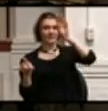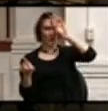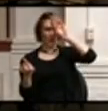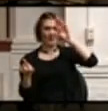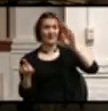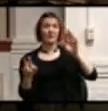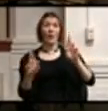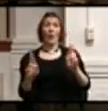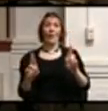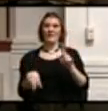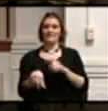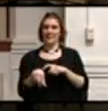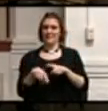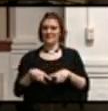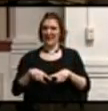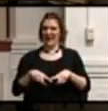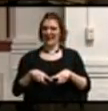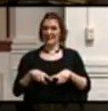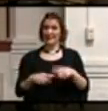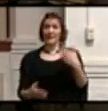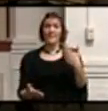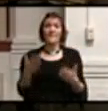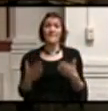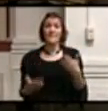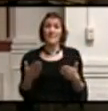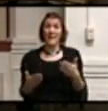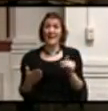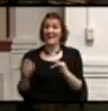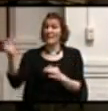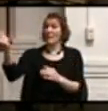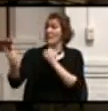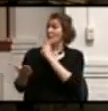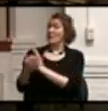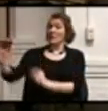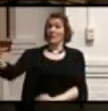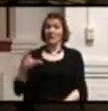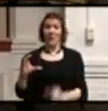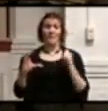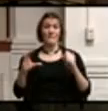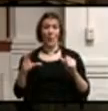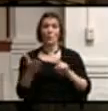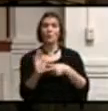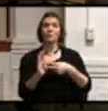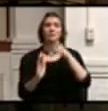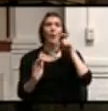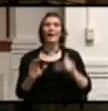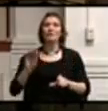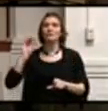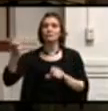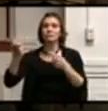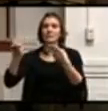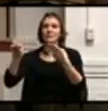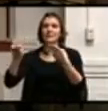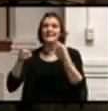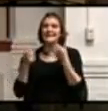turnaround with this grant, we may not even have to go to Harris Hill if they're awarded that that grant? It just seems like in the